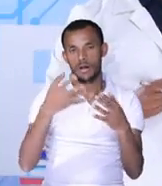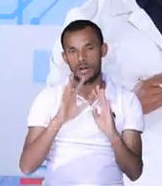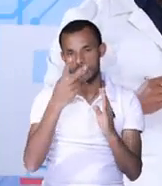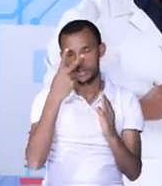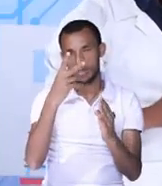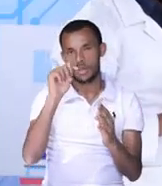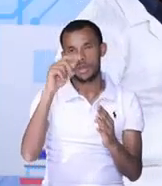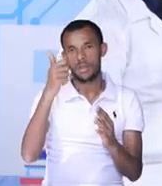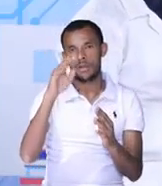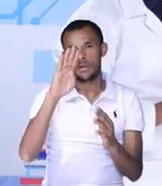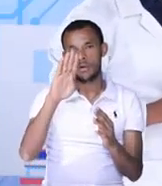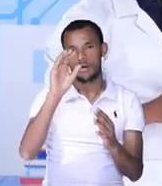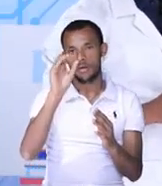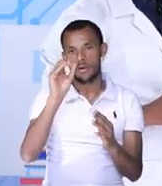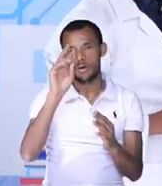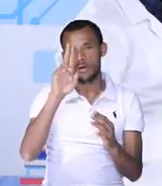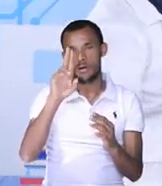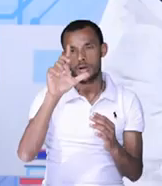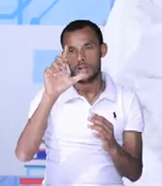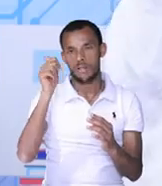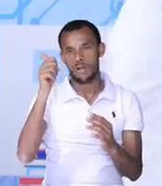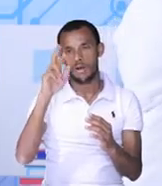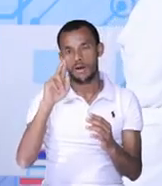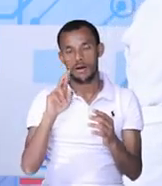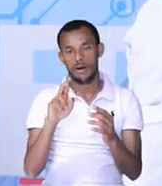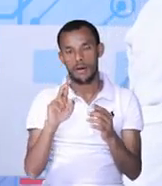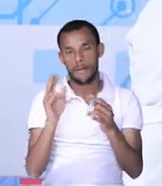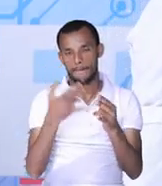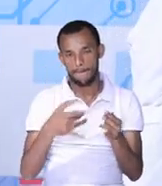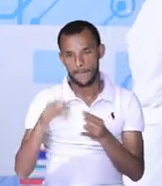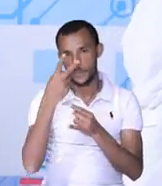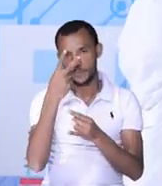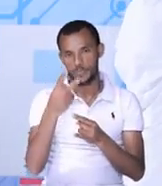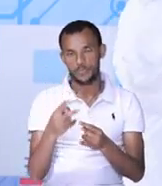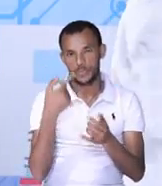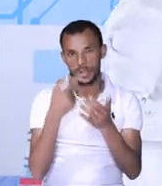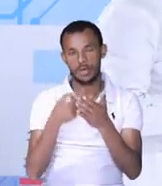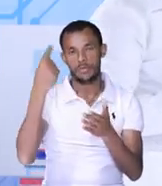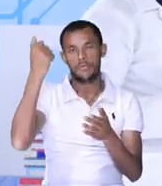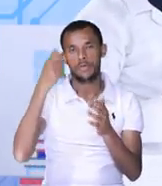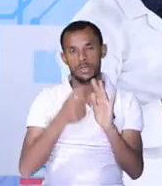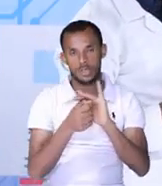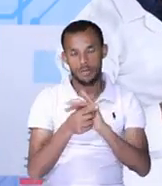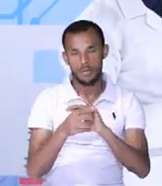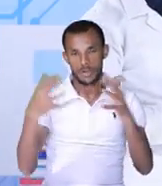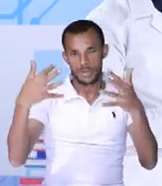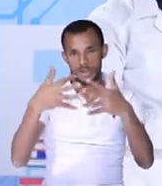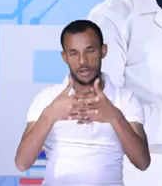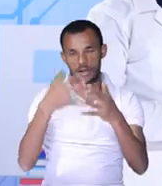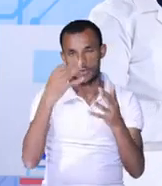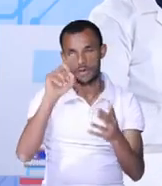tabular method using this example. Let's see this, the previous example is the integration